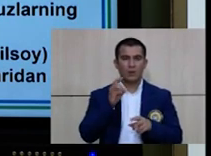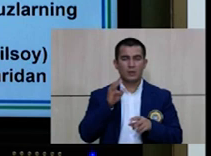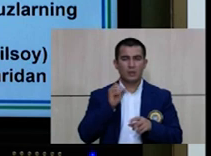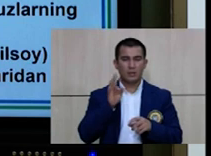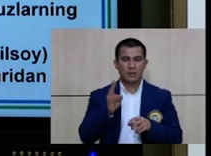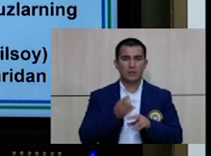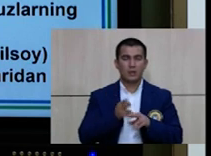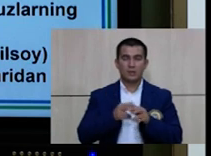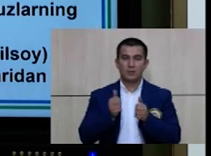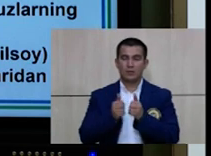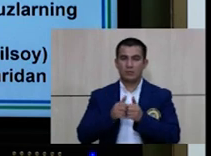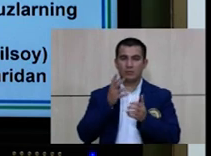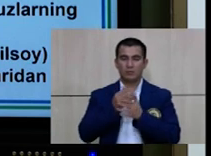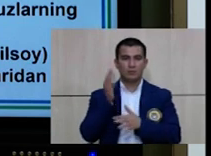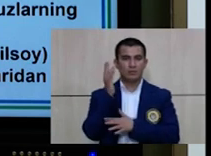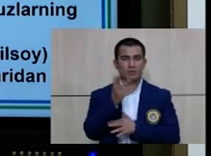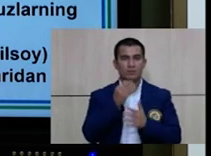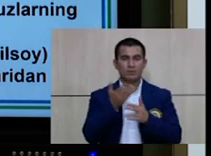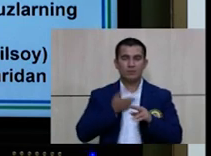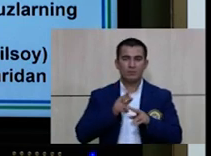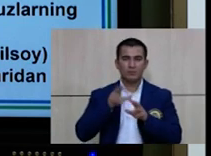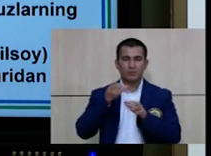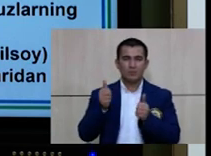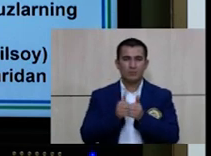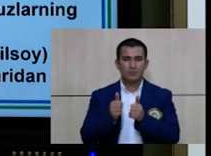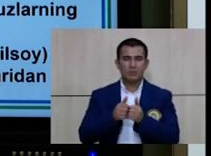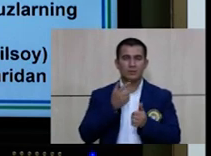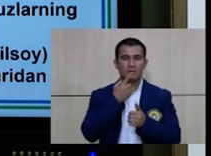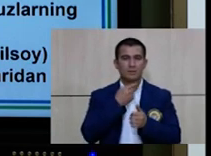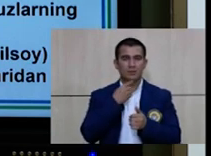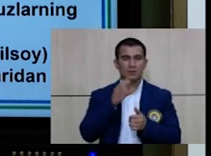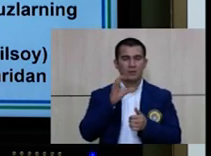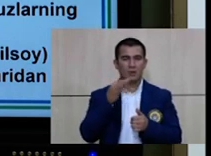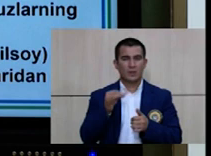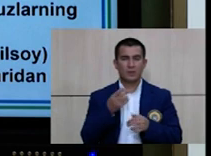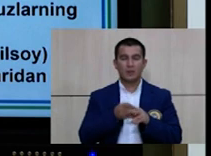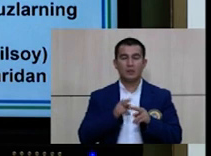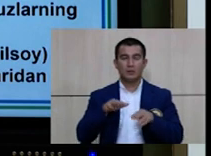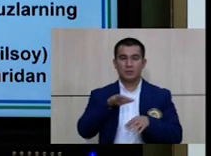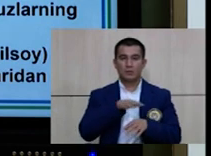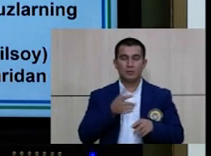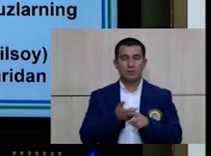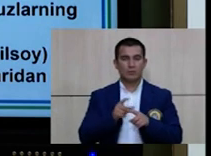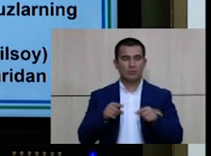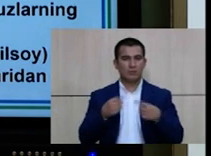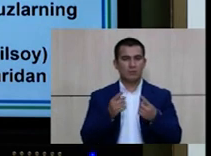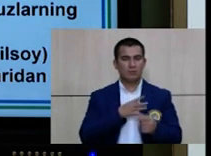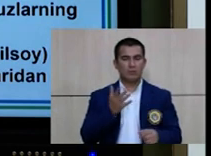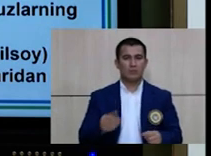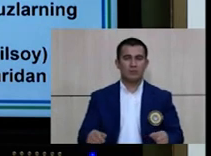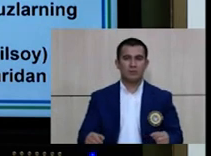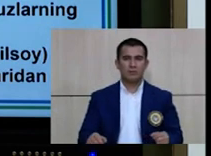sharqiy yonbag'ridan boshlanuvchi Irg'oyli va Qizilsoy daryolari qo'shilishidan vujudga